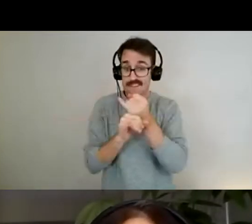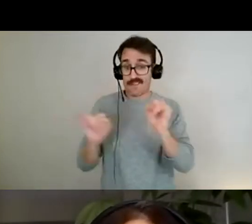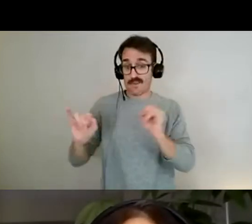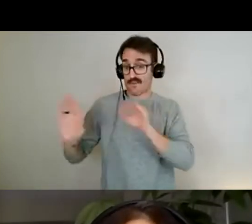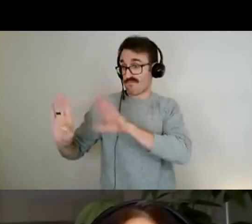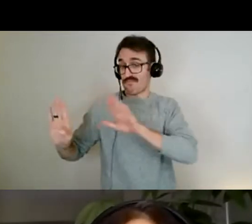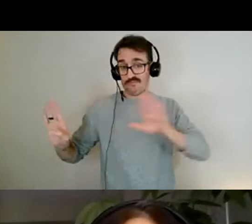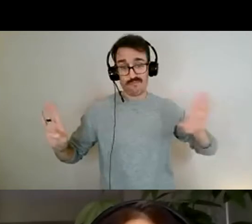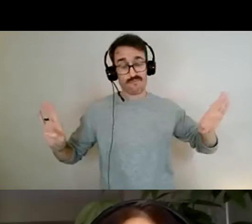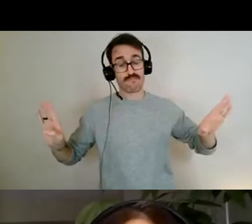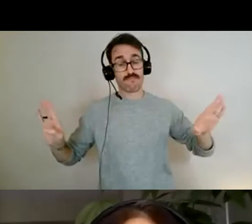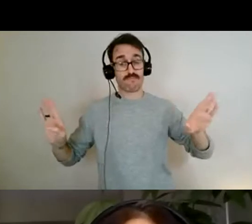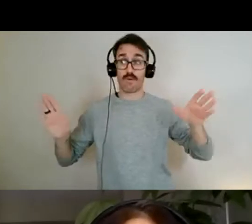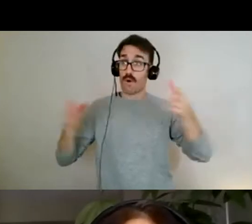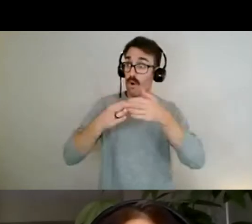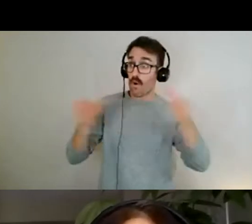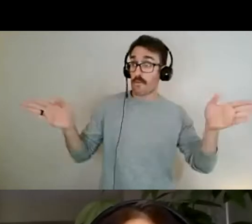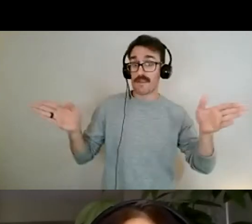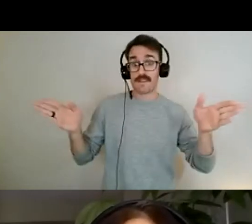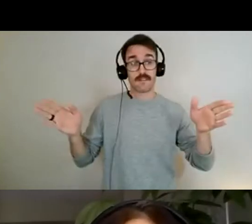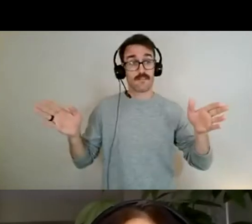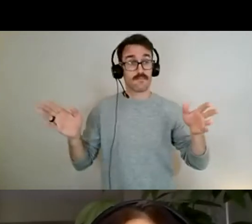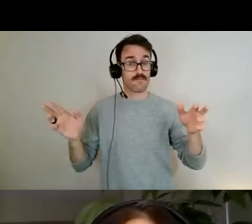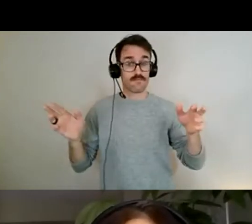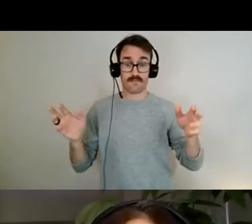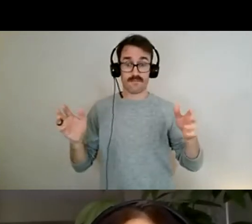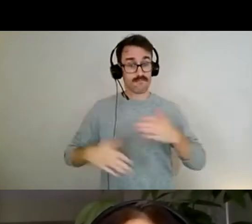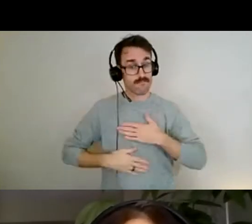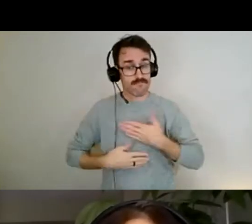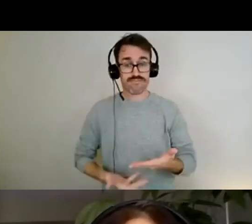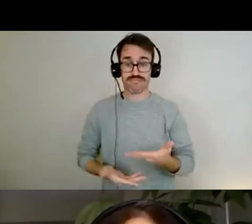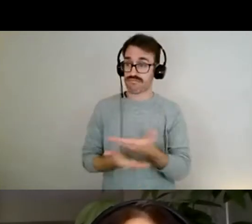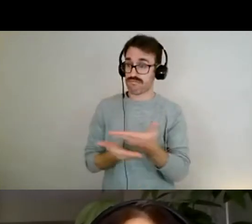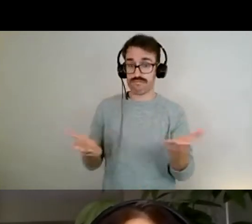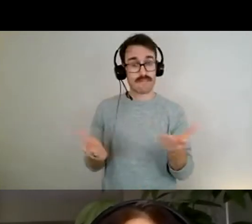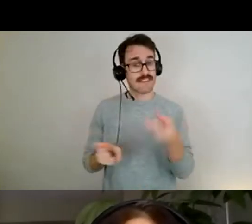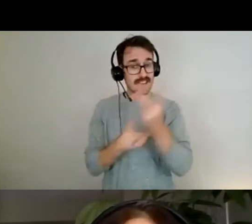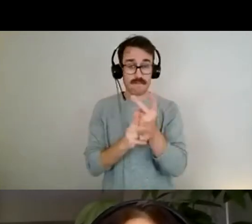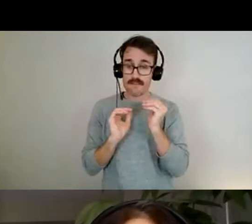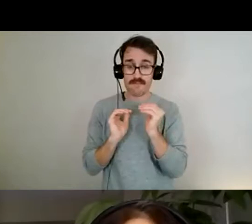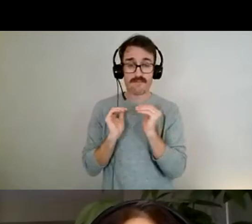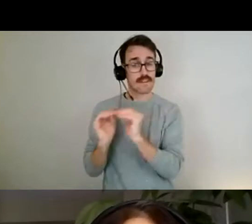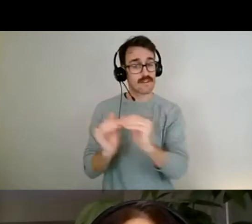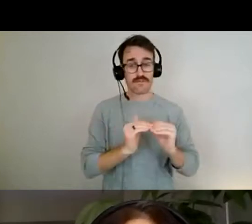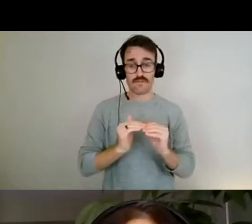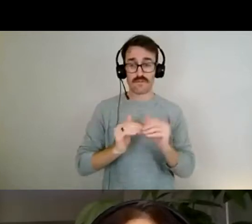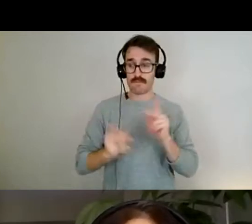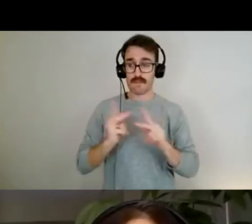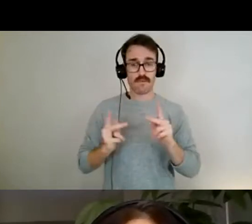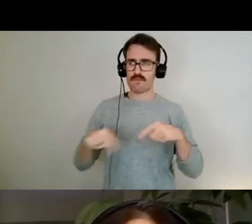openness, and maintaining fairness to all parties so that nobody feels that you